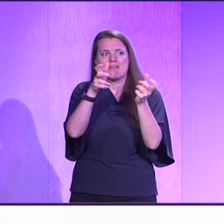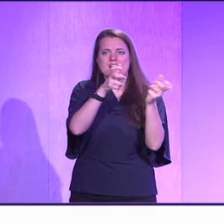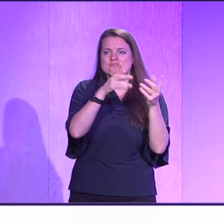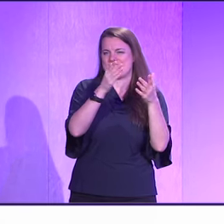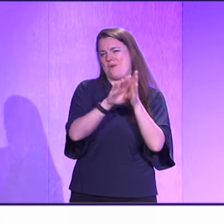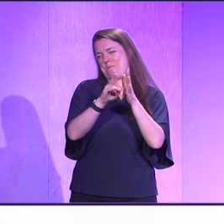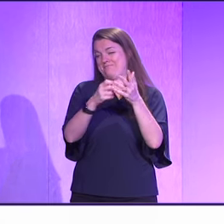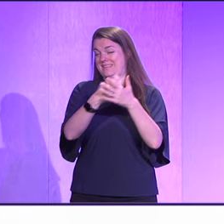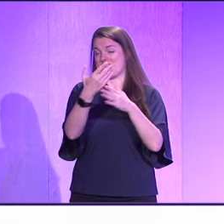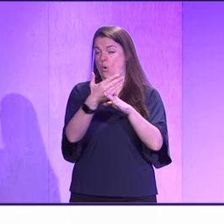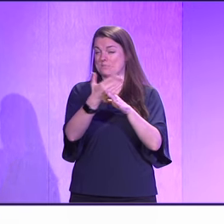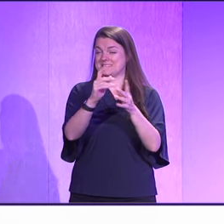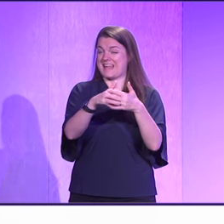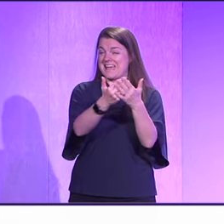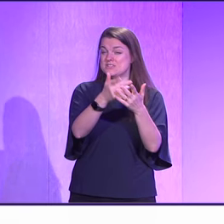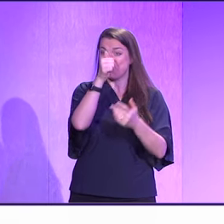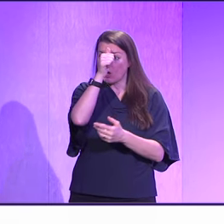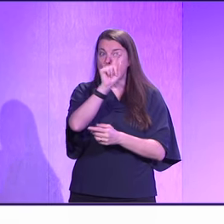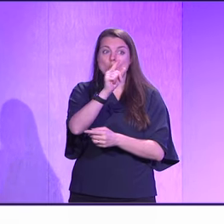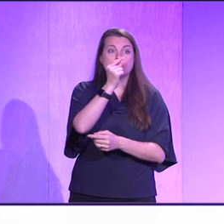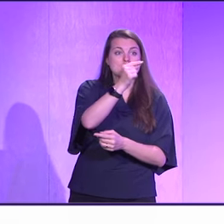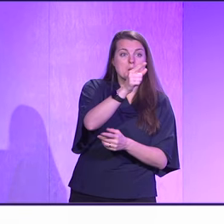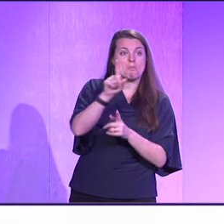Days? Well,